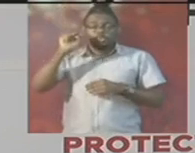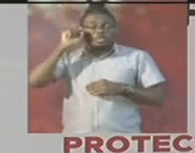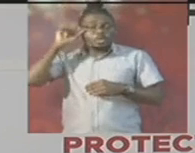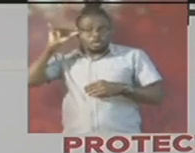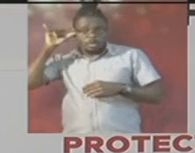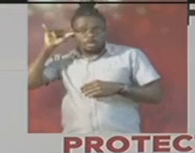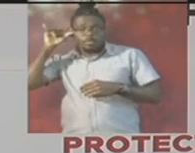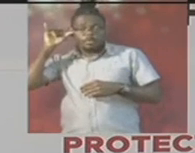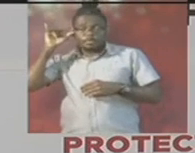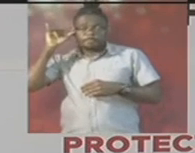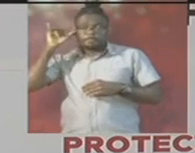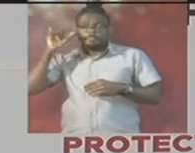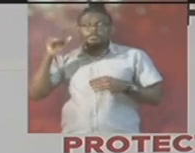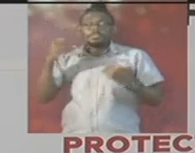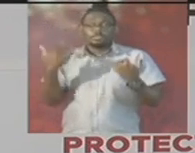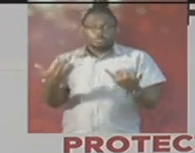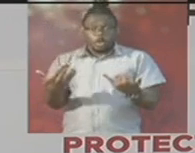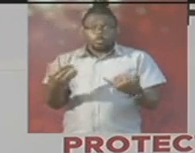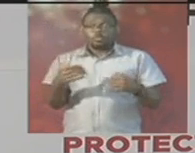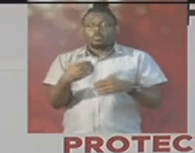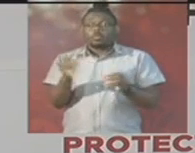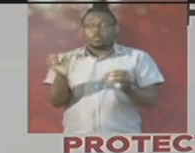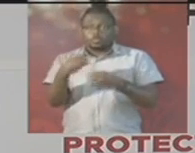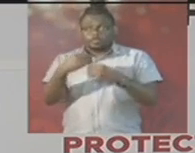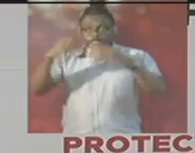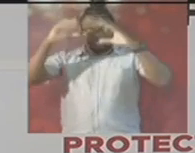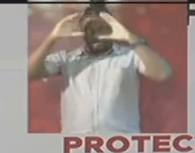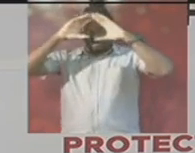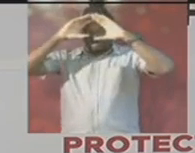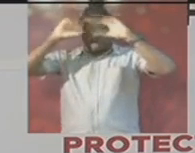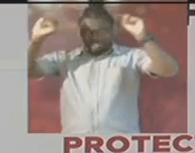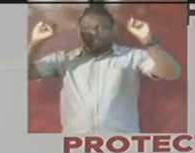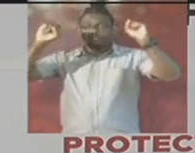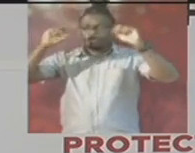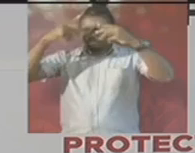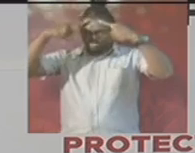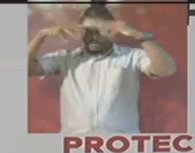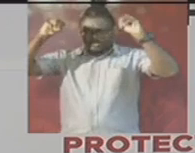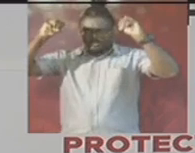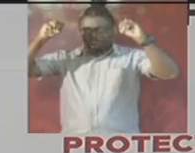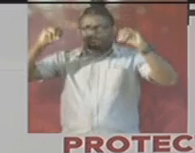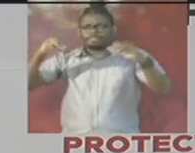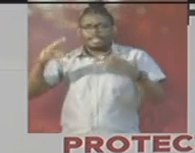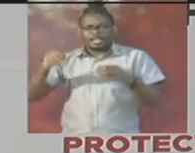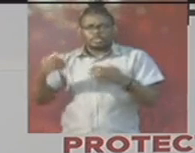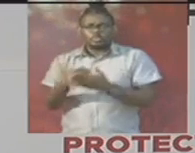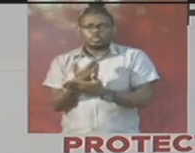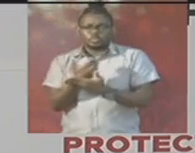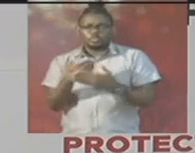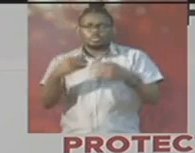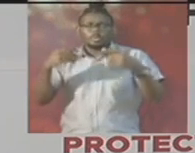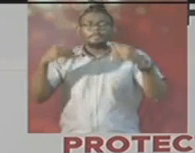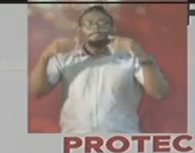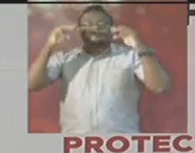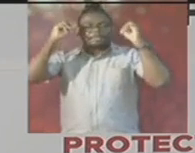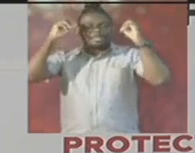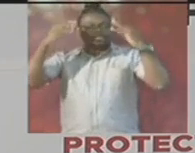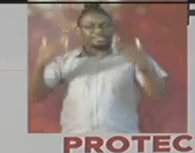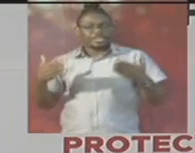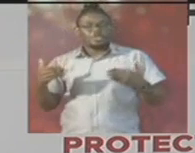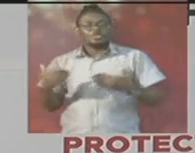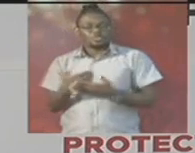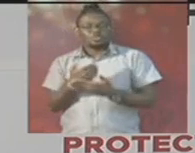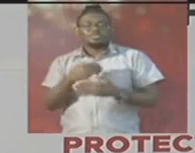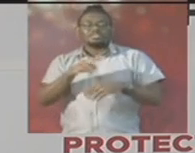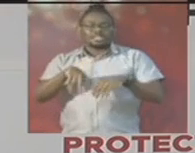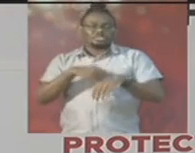Minister in the Office of the Prime Minister, and my colleague, the new Minister of National Security, Minister